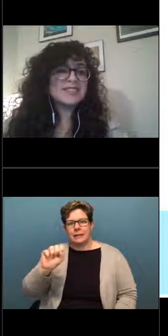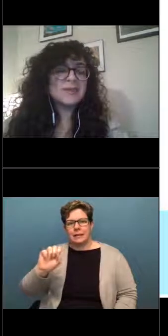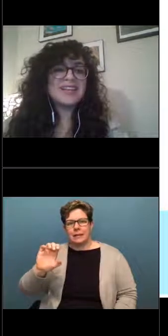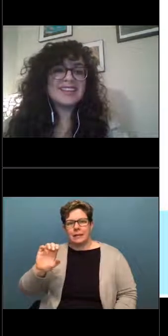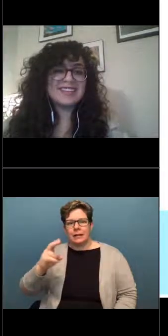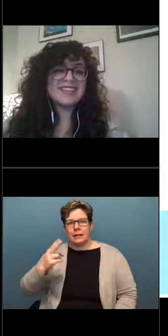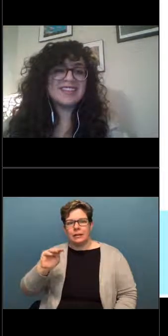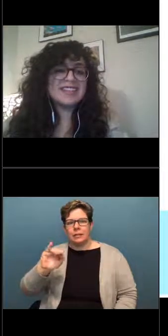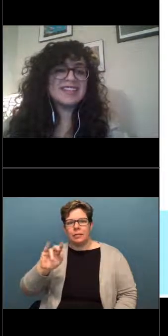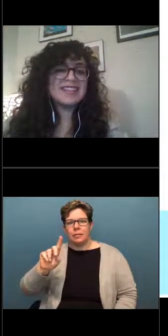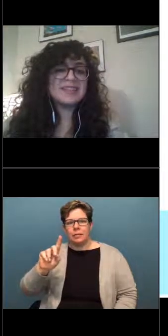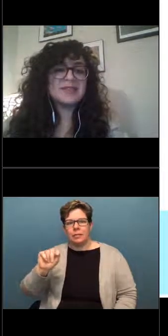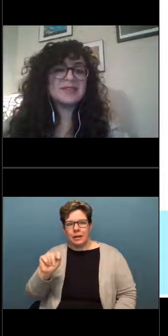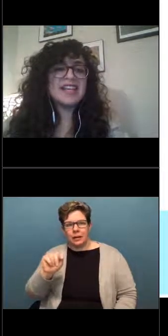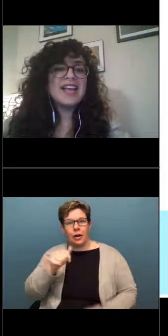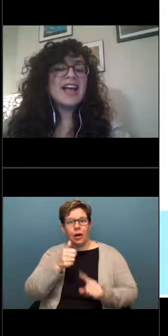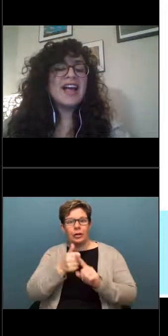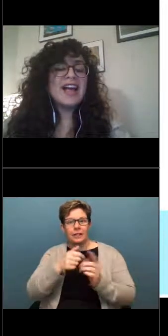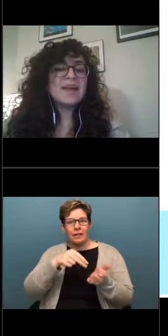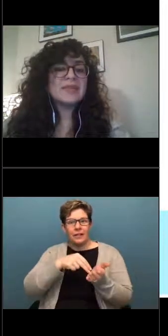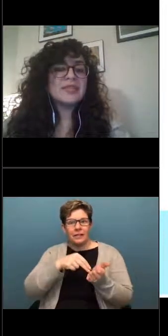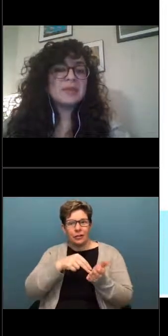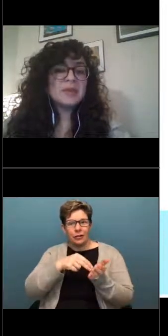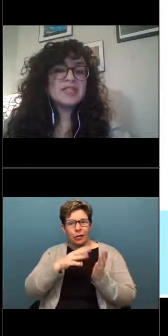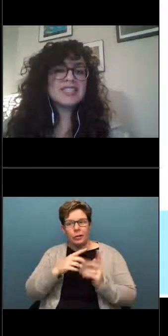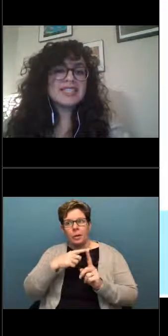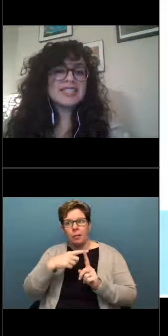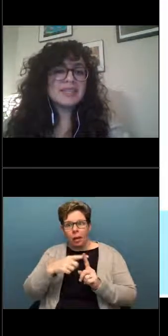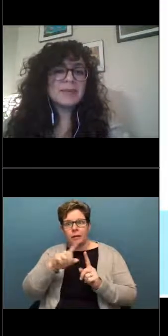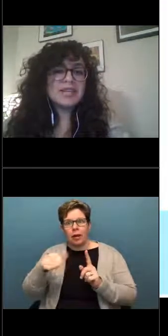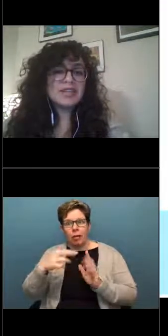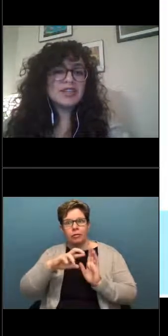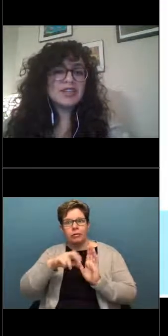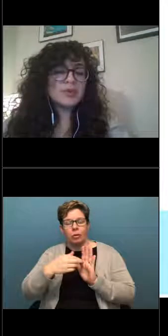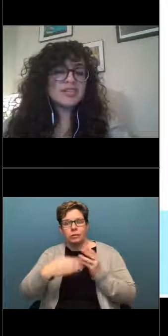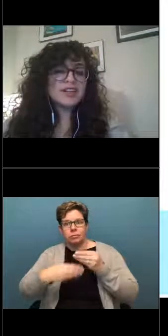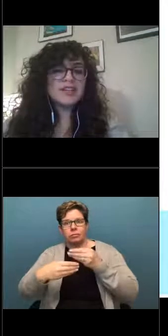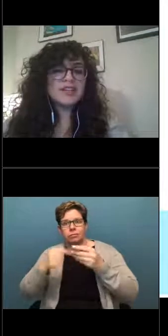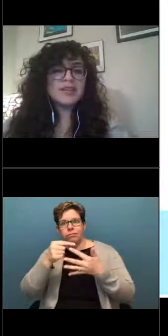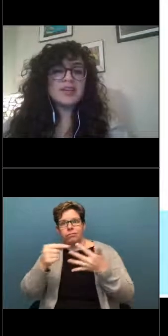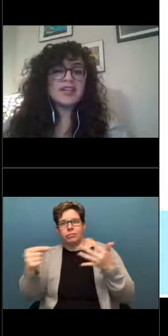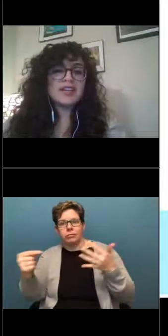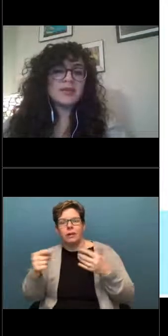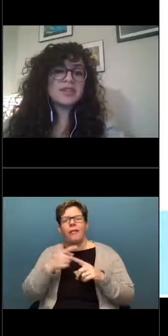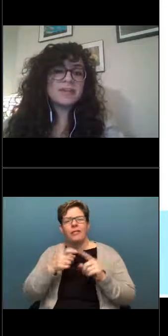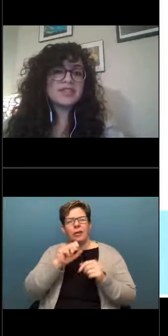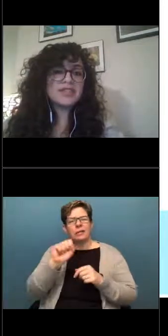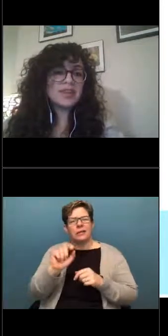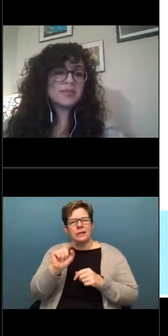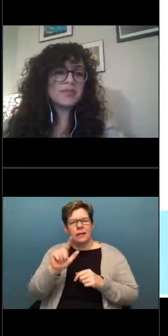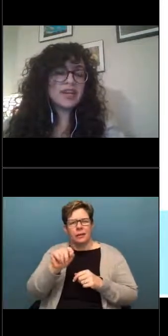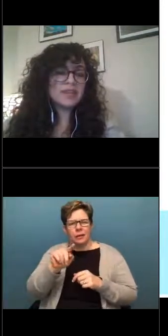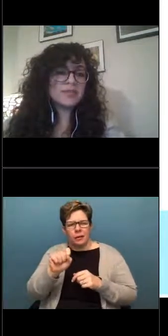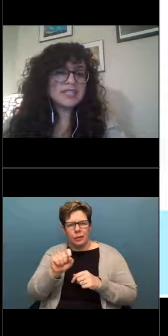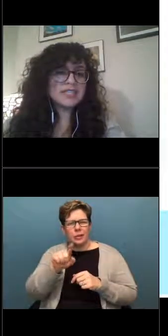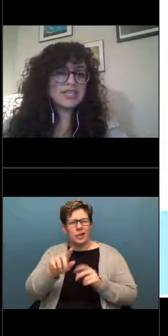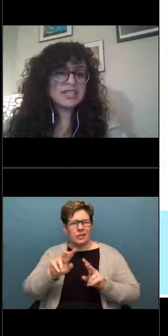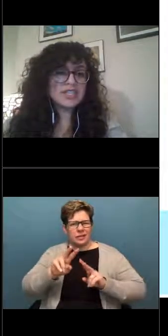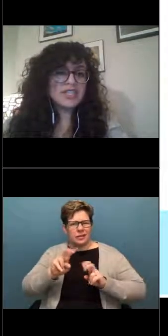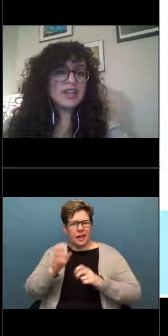amongst so many other things at St. Luke's, and she will be presenting the Making Your Voice Heard, Communicating with Your Mental Health